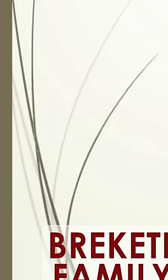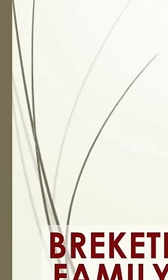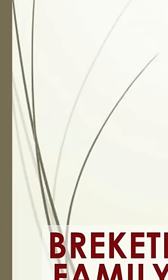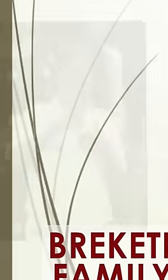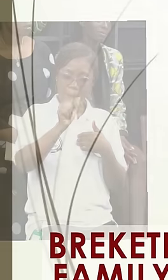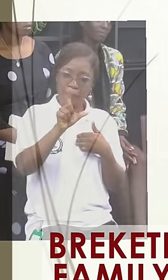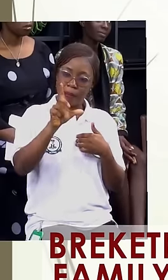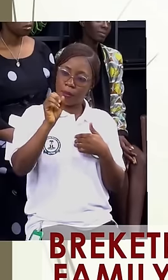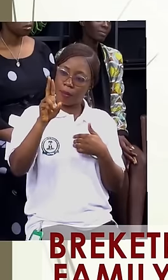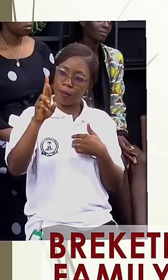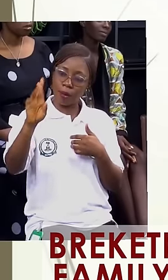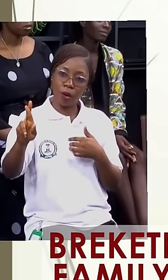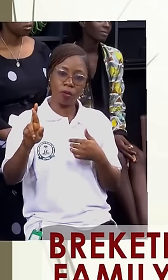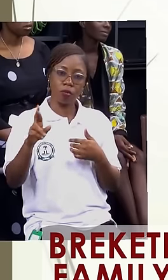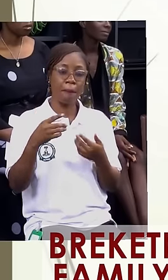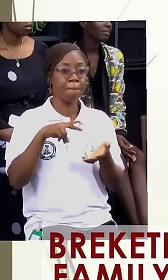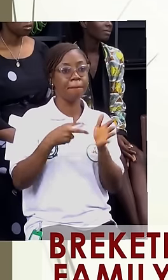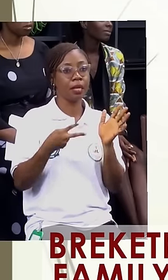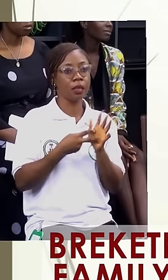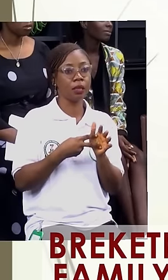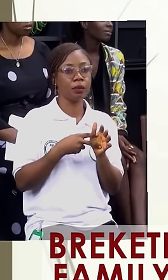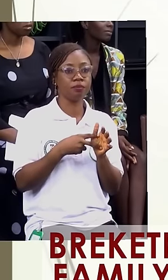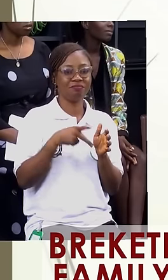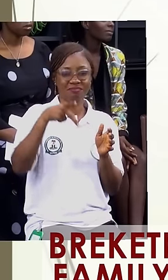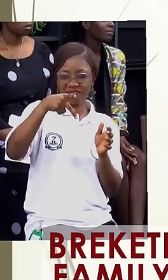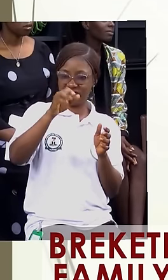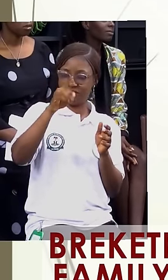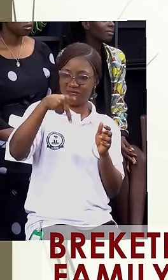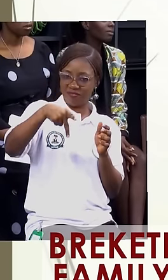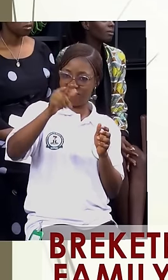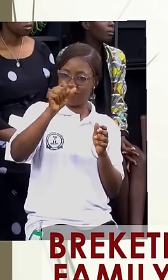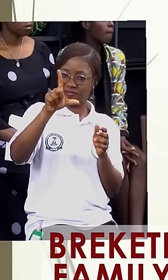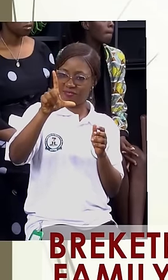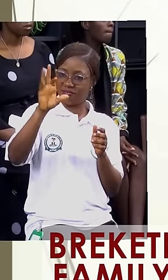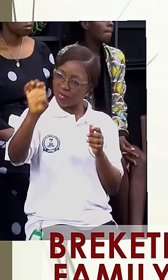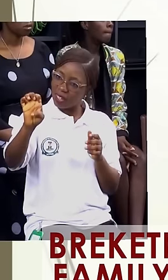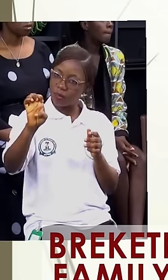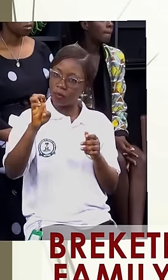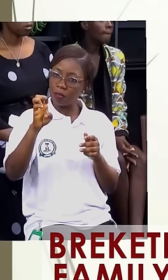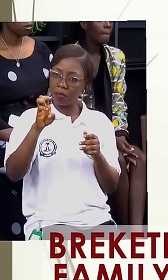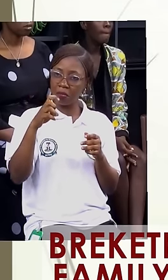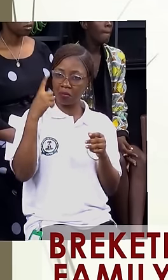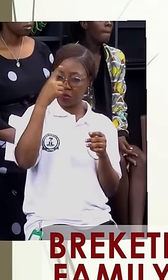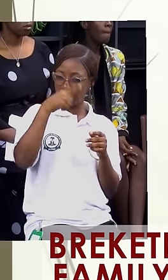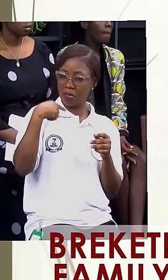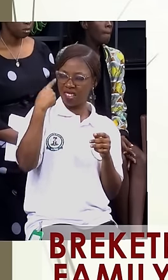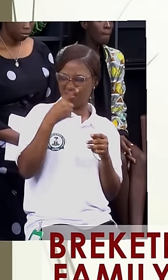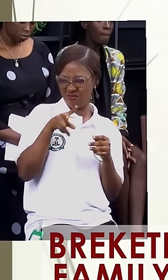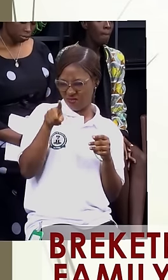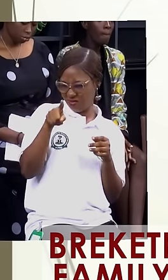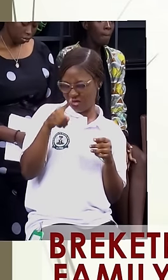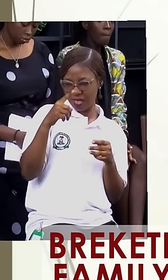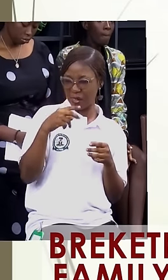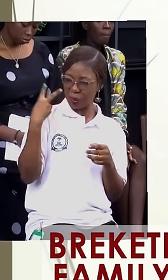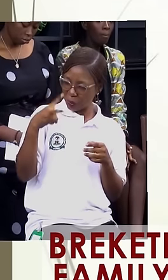Pallor means pale, being pale. You are almost like looking sick. That's one way people know that this person is